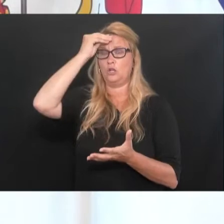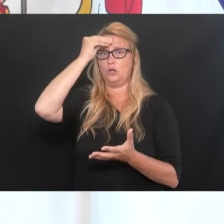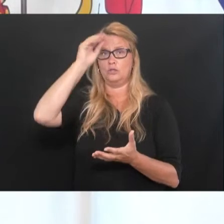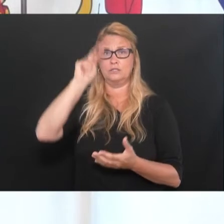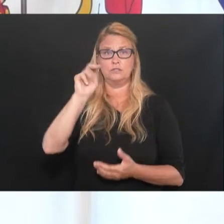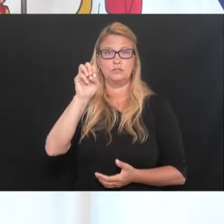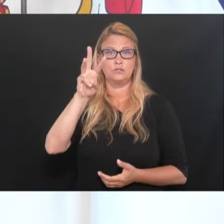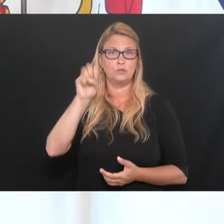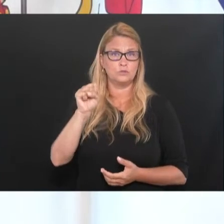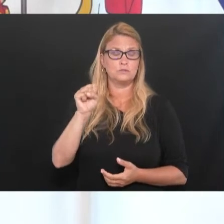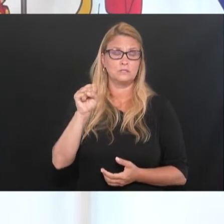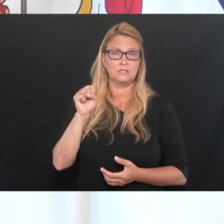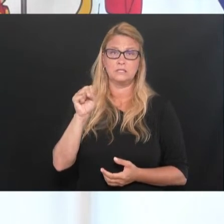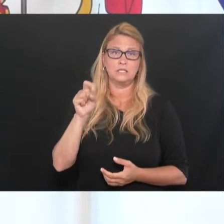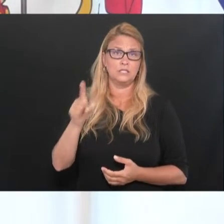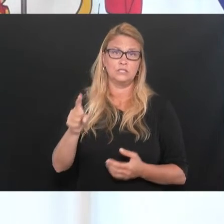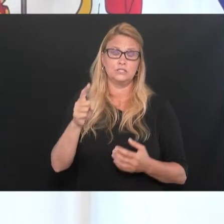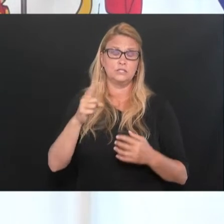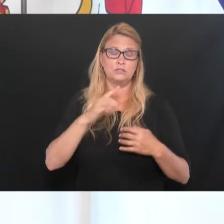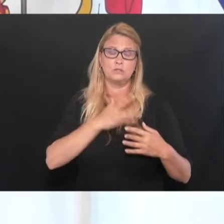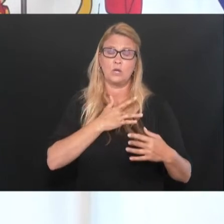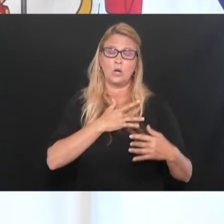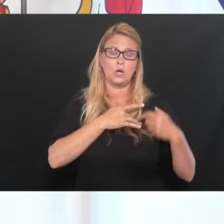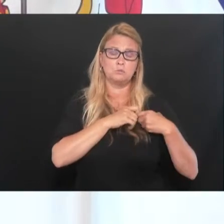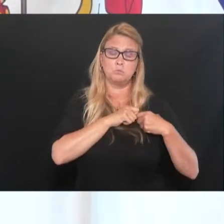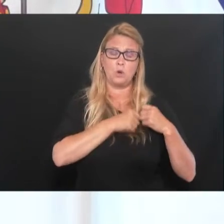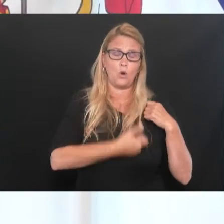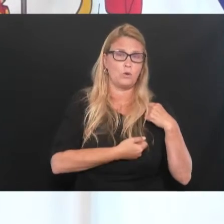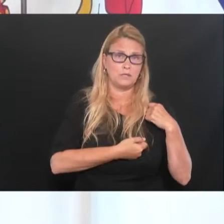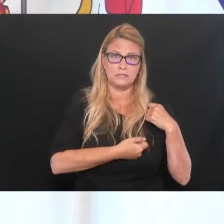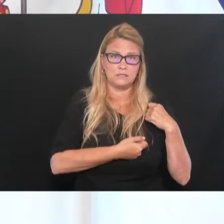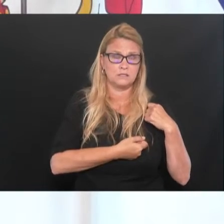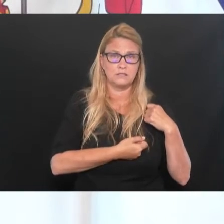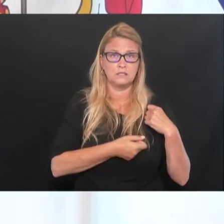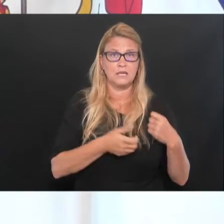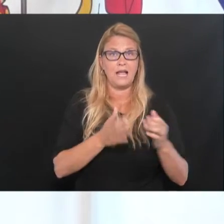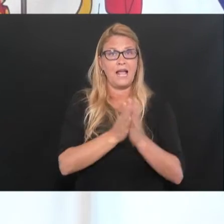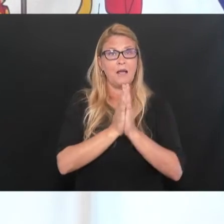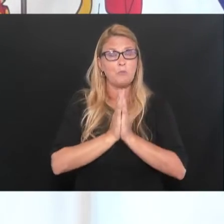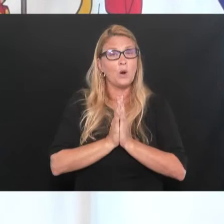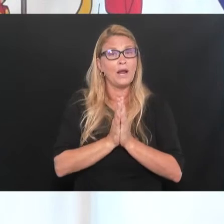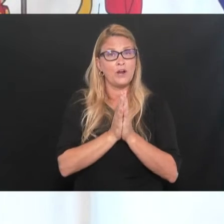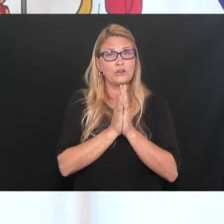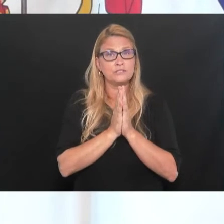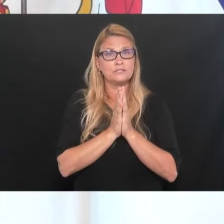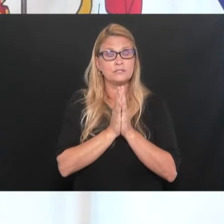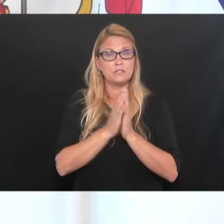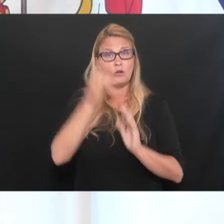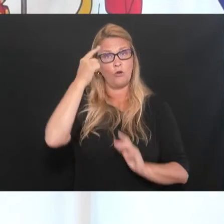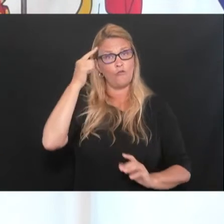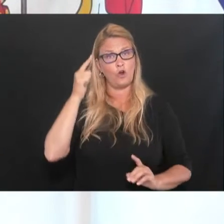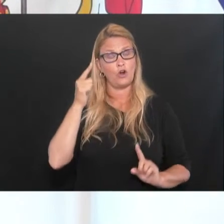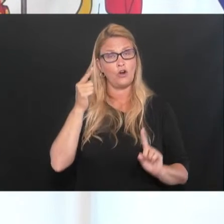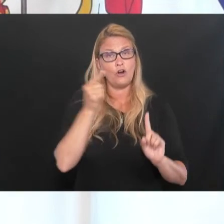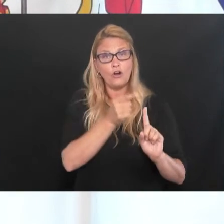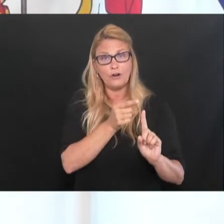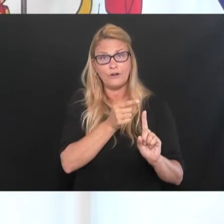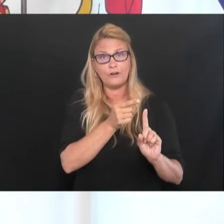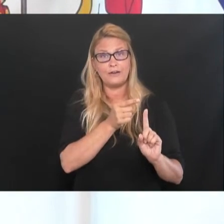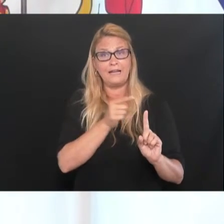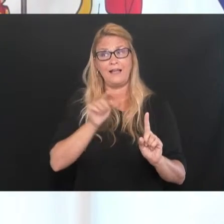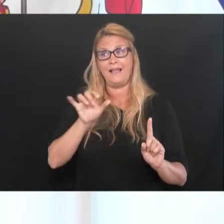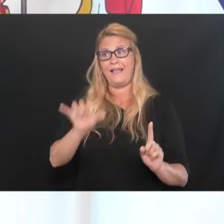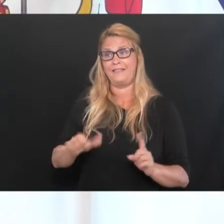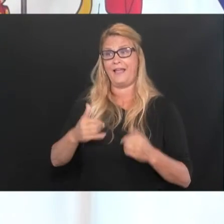very, very, very just brokenhearted. And I ask for your prayers for her and this